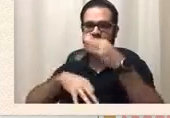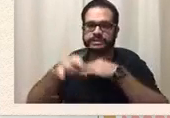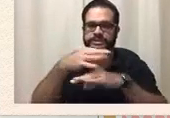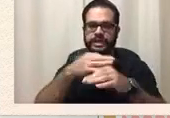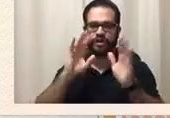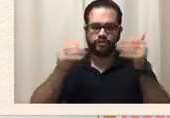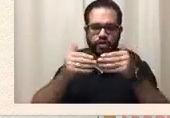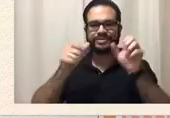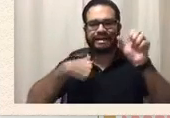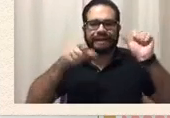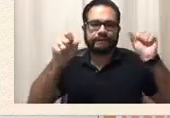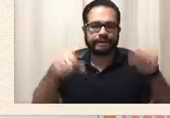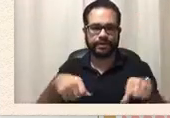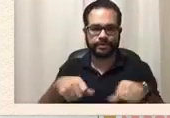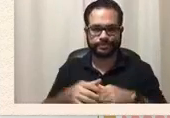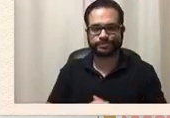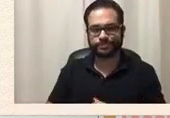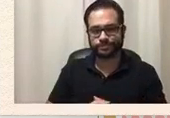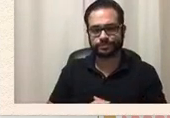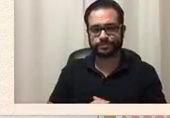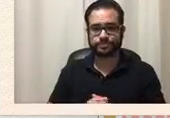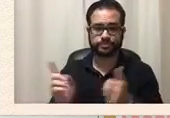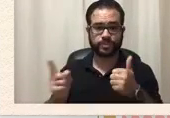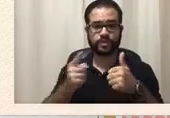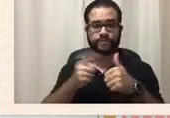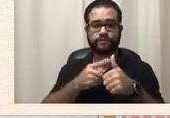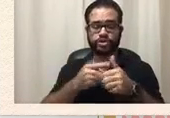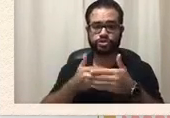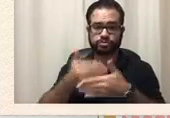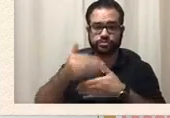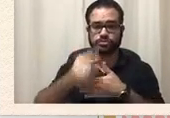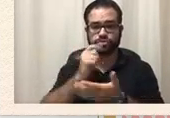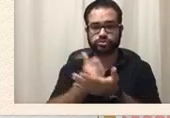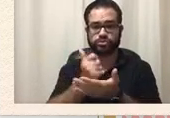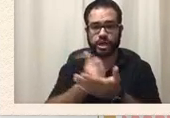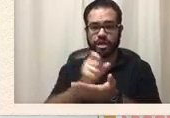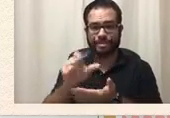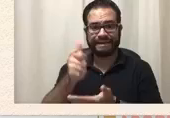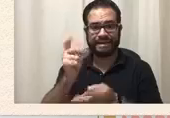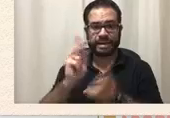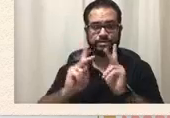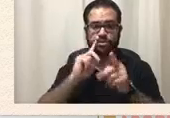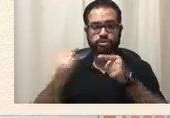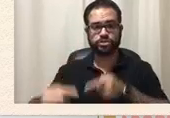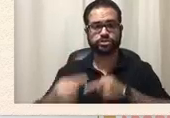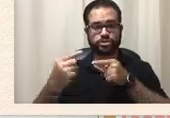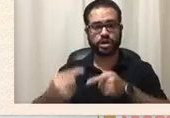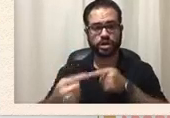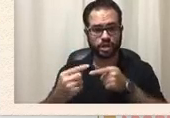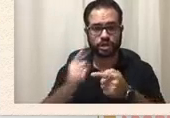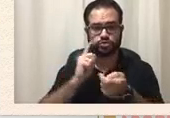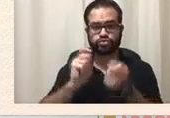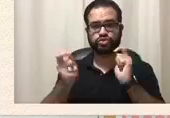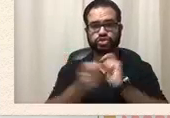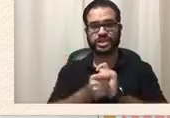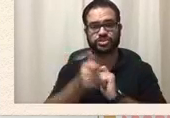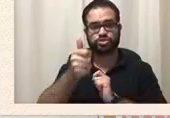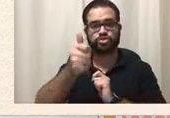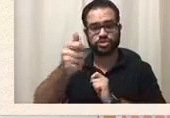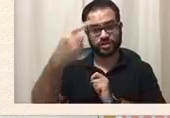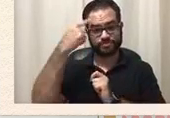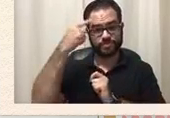Hi, the first step to helping any struggling learner to change your own mindset first before you can help others. Have a growth